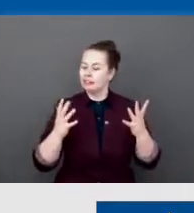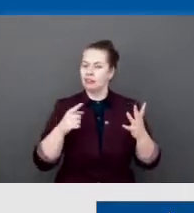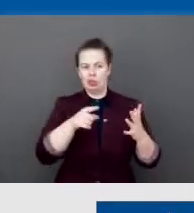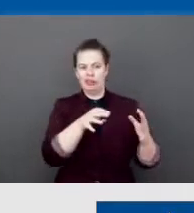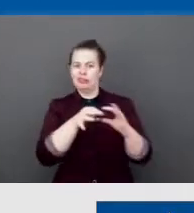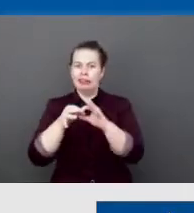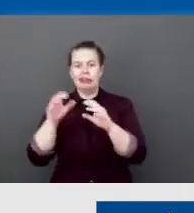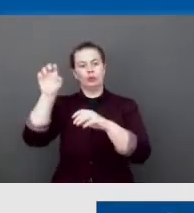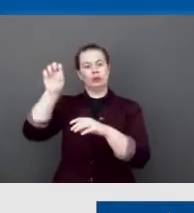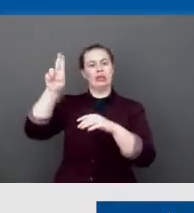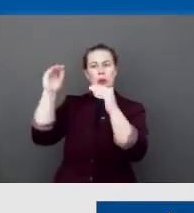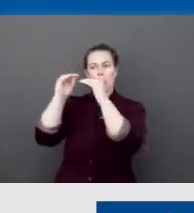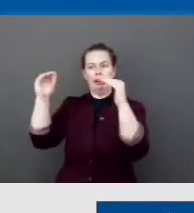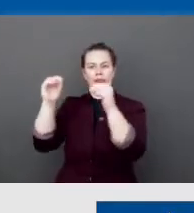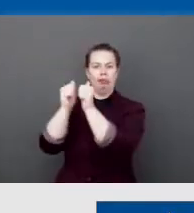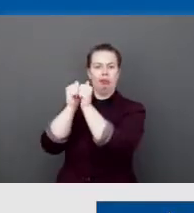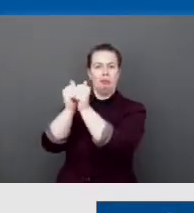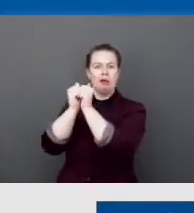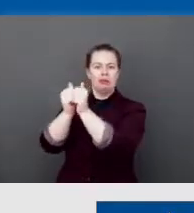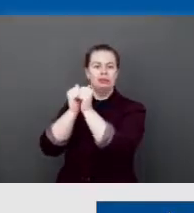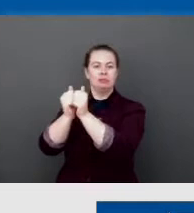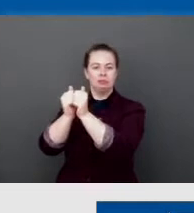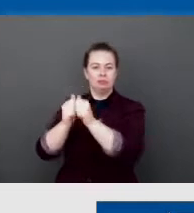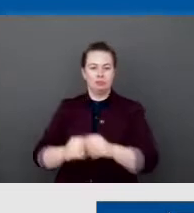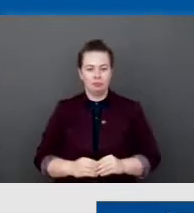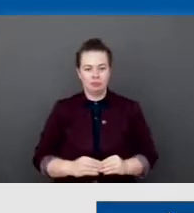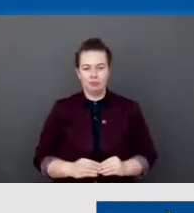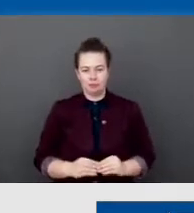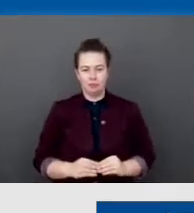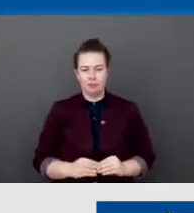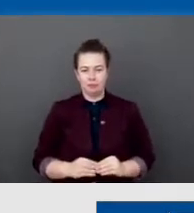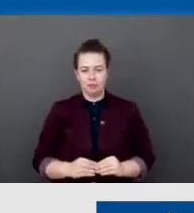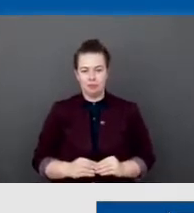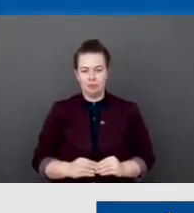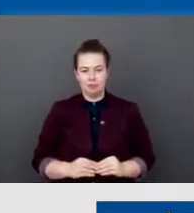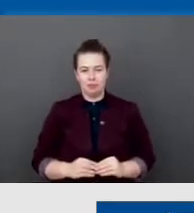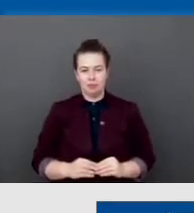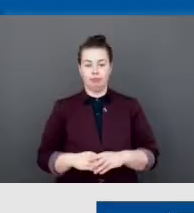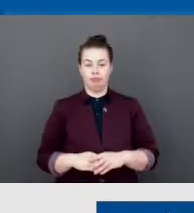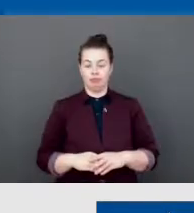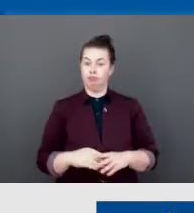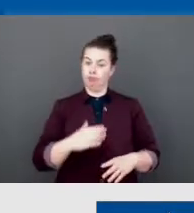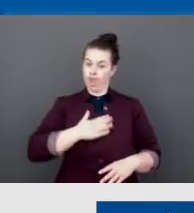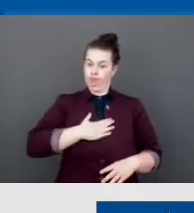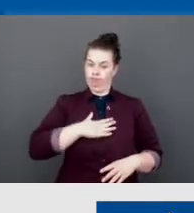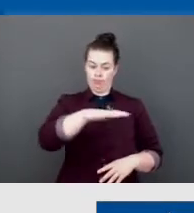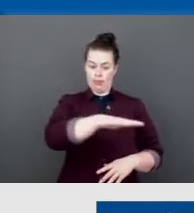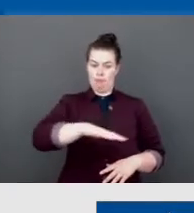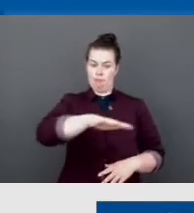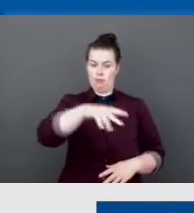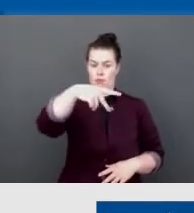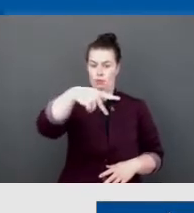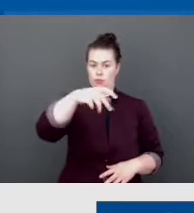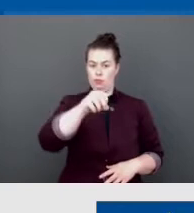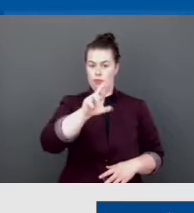for the active and healthy ageing on the European Innovation Partnership linked to medicines. In metropolitan area